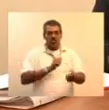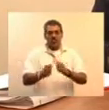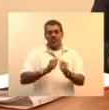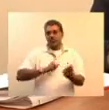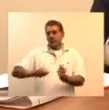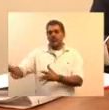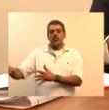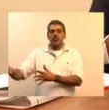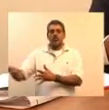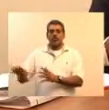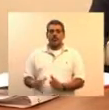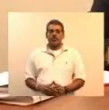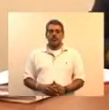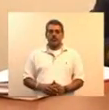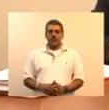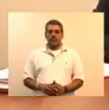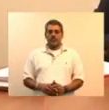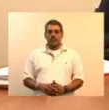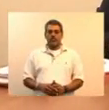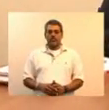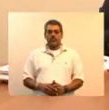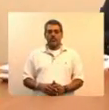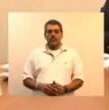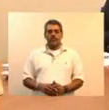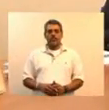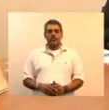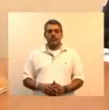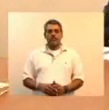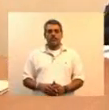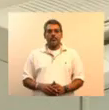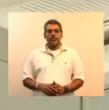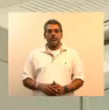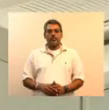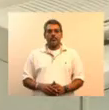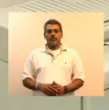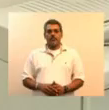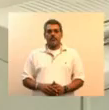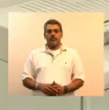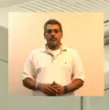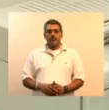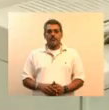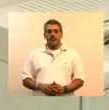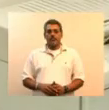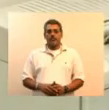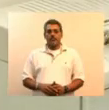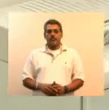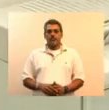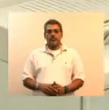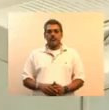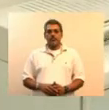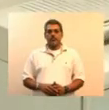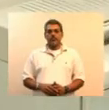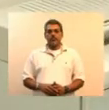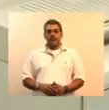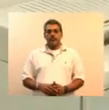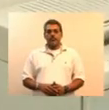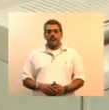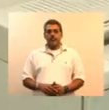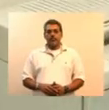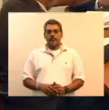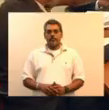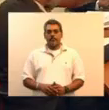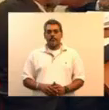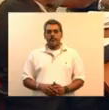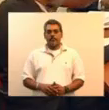the mediator will destroy any notes taken during the proceedings once mediation has come to an end.